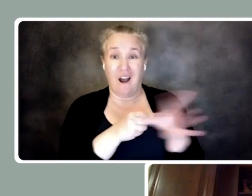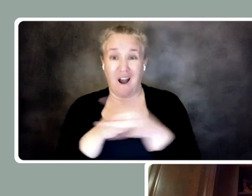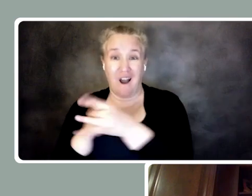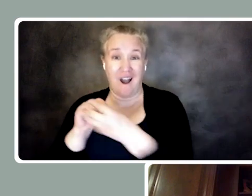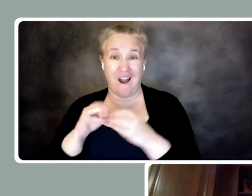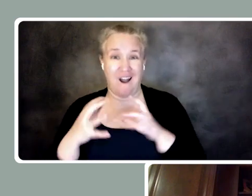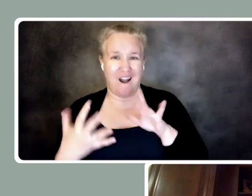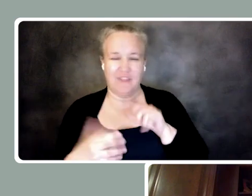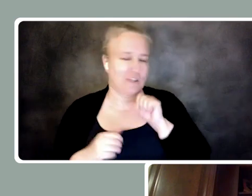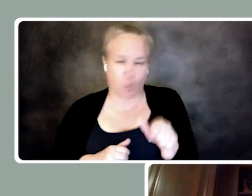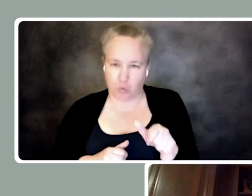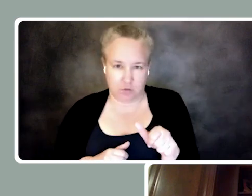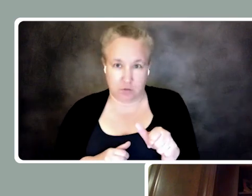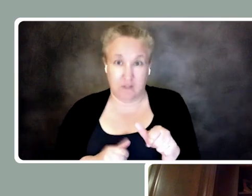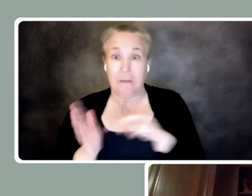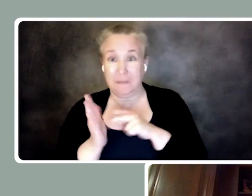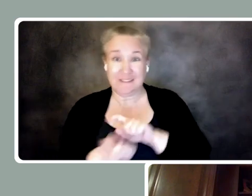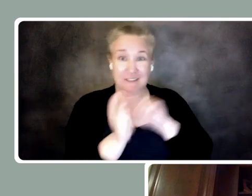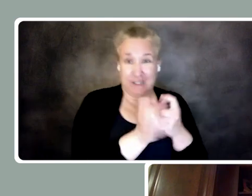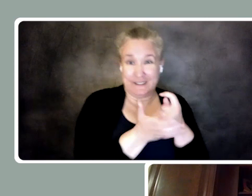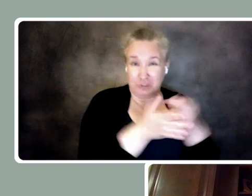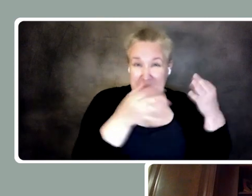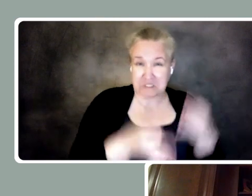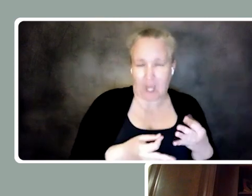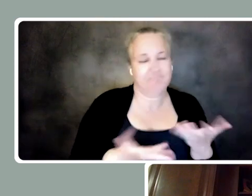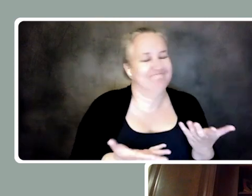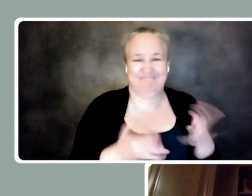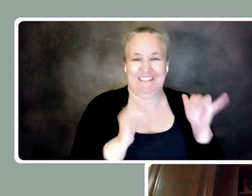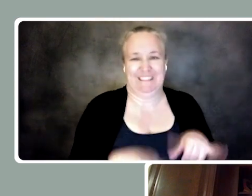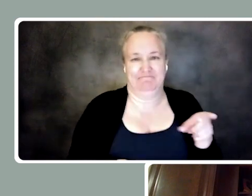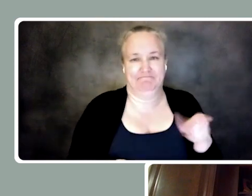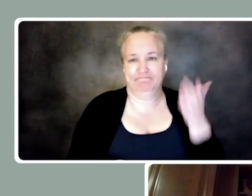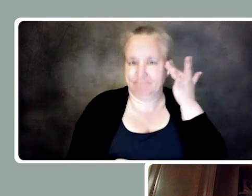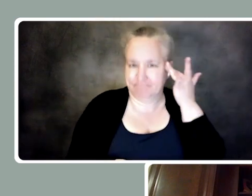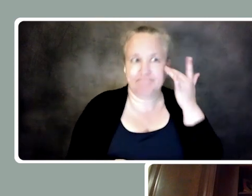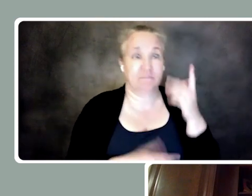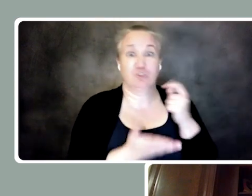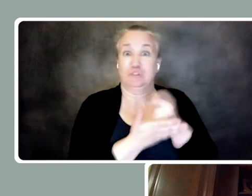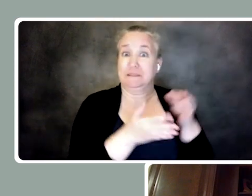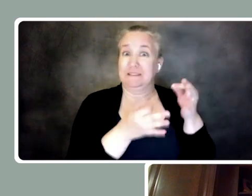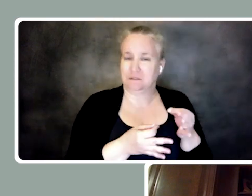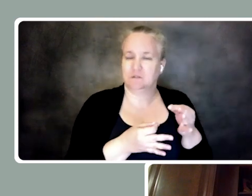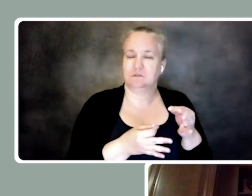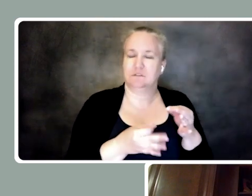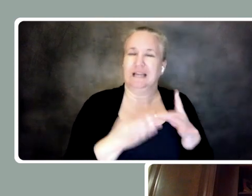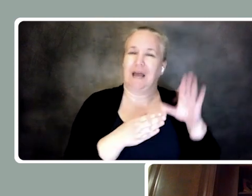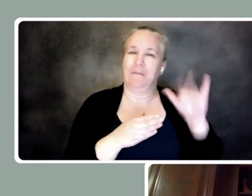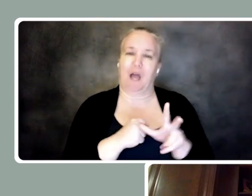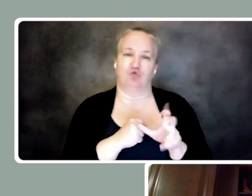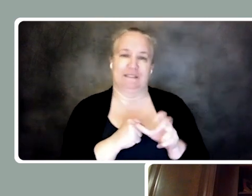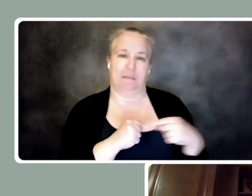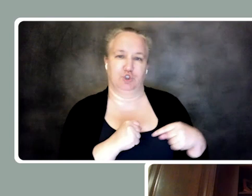Unfortunately, this does not change our treatment decisions because the treatment decisions are really guided by the receptors more than anything